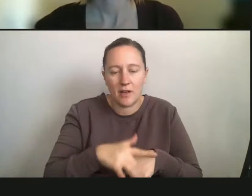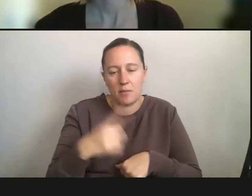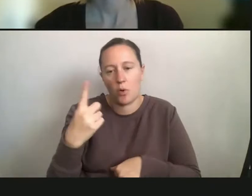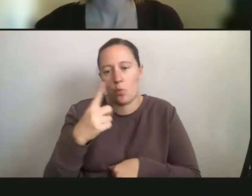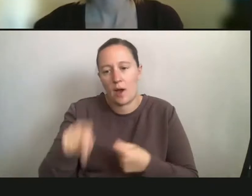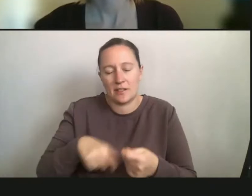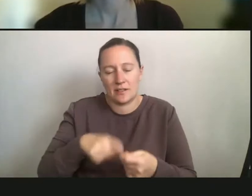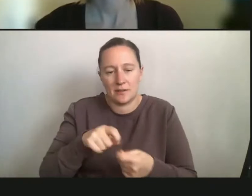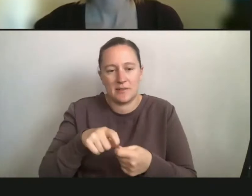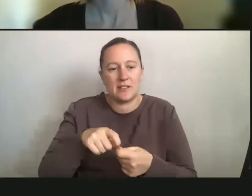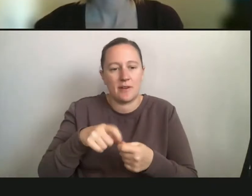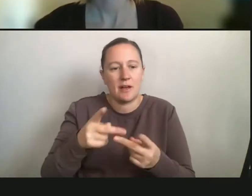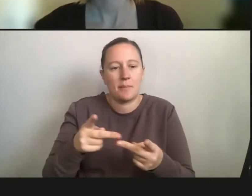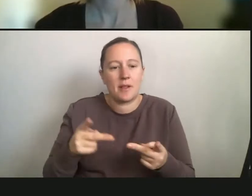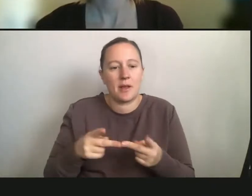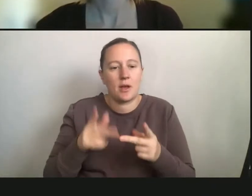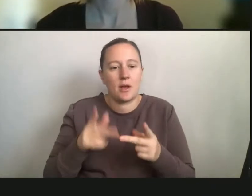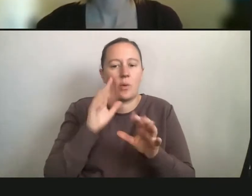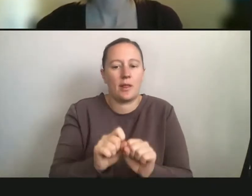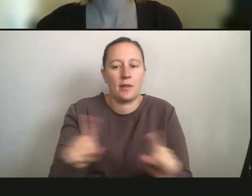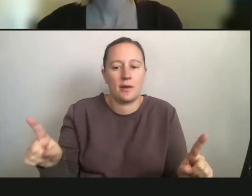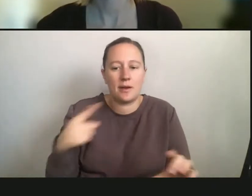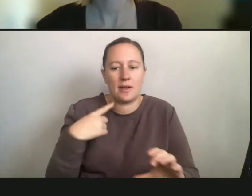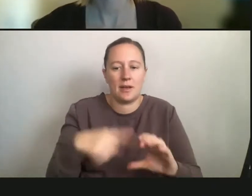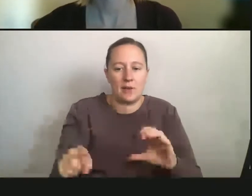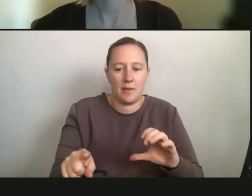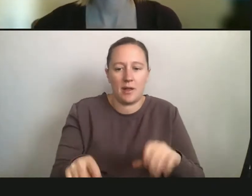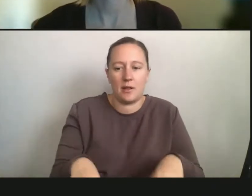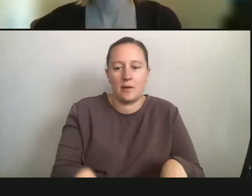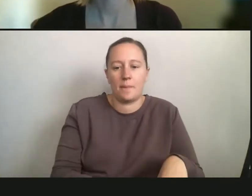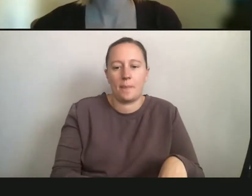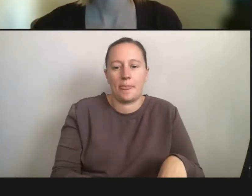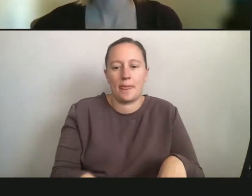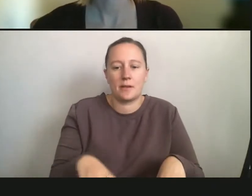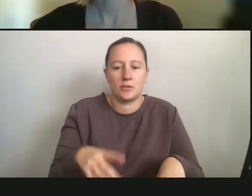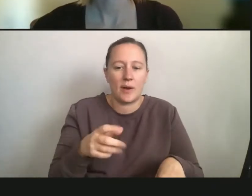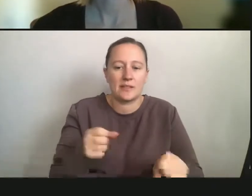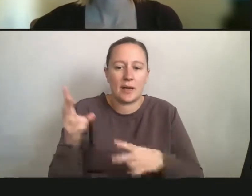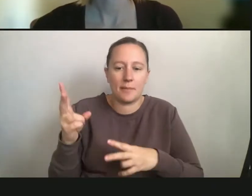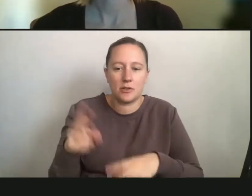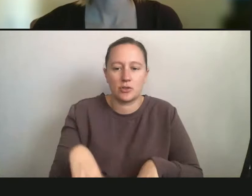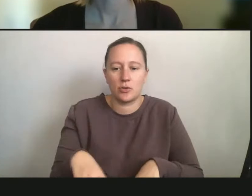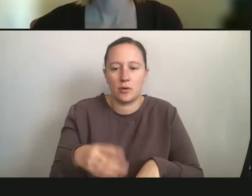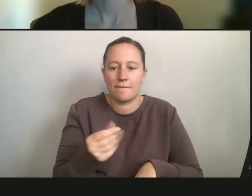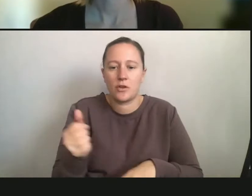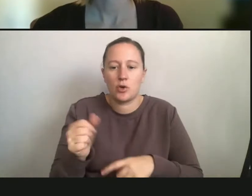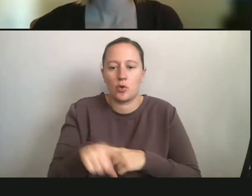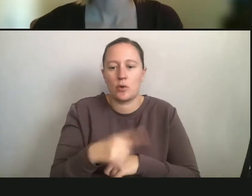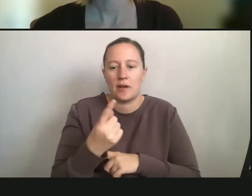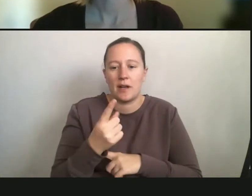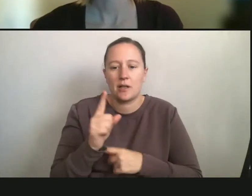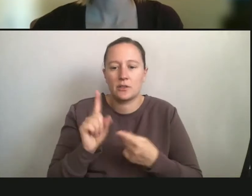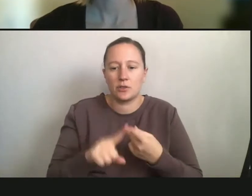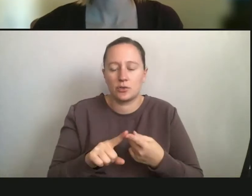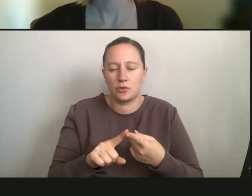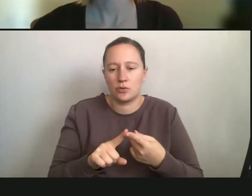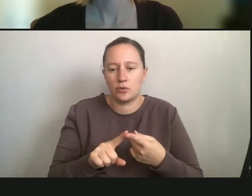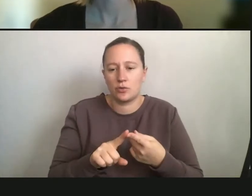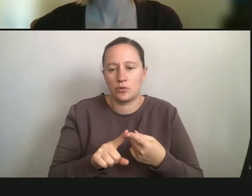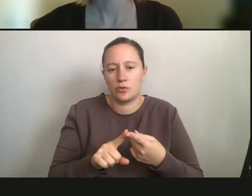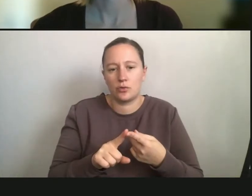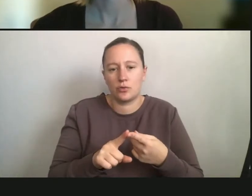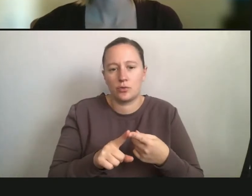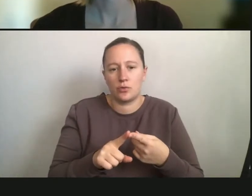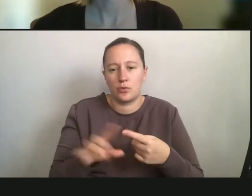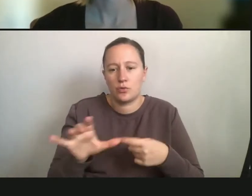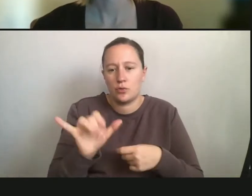be emailed out to you as they are uploaded. So give us a couple days to get them all up there, but we want you guys to